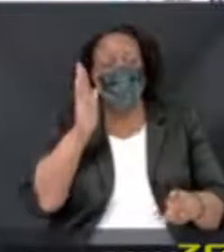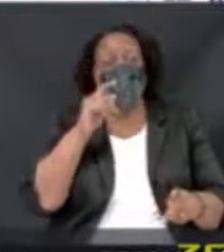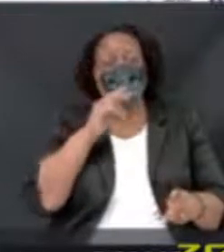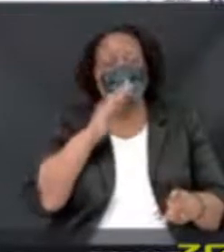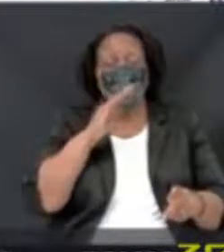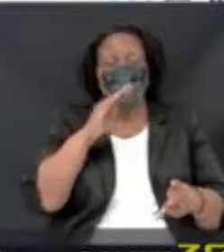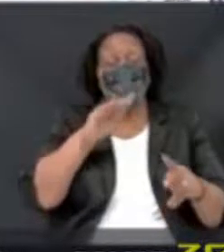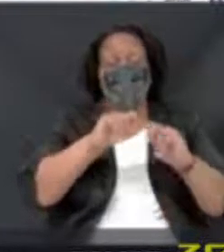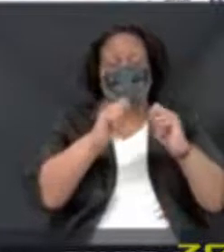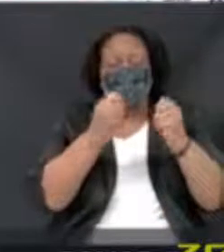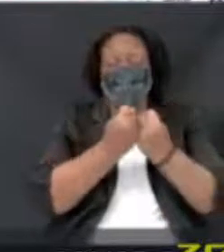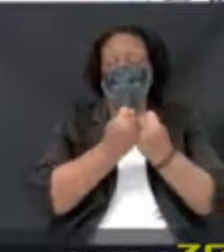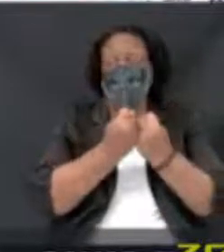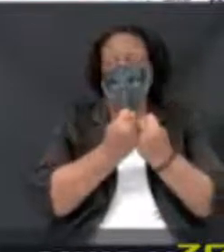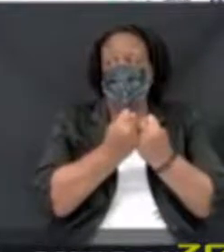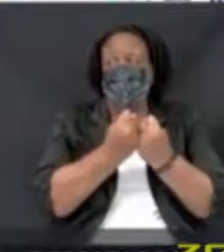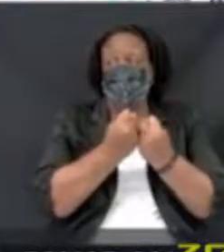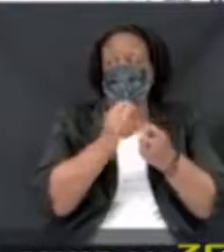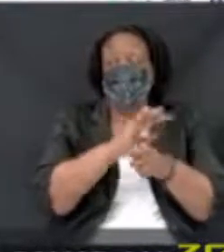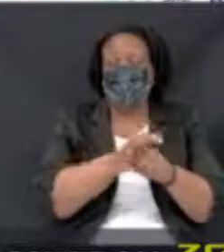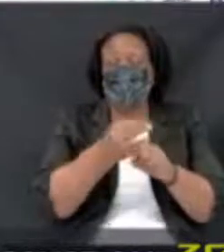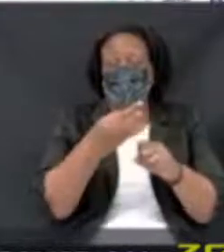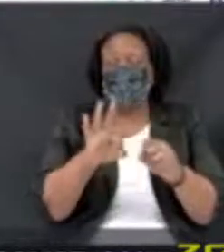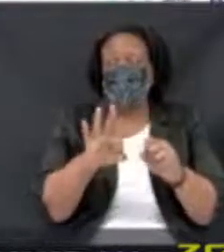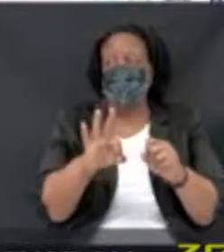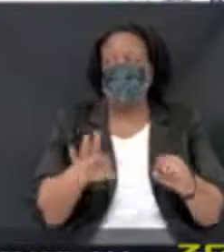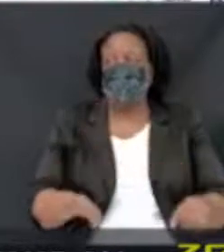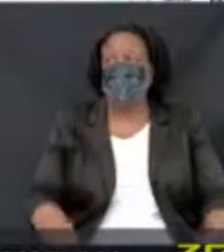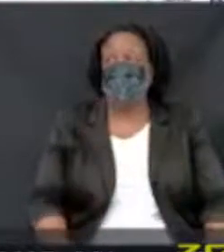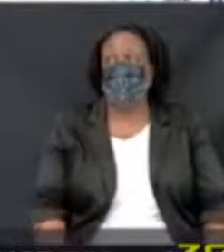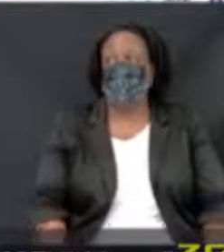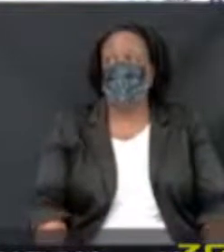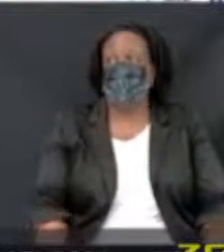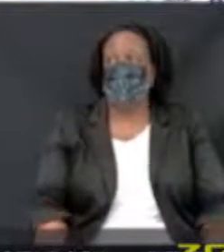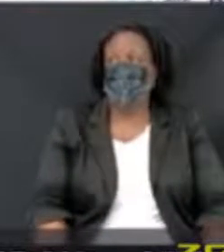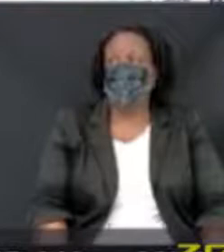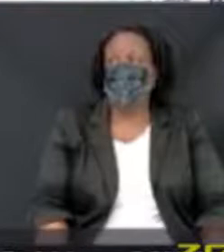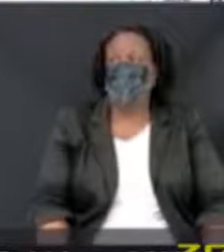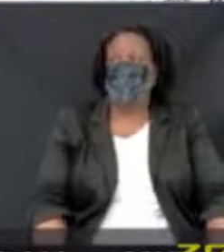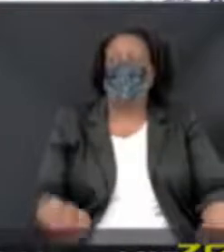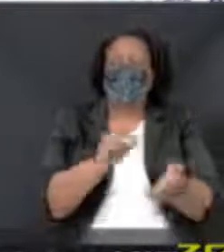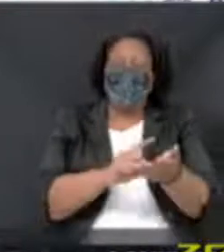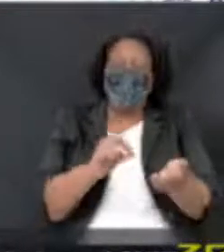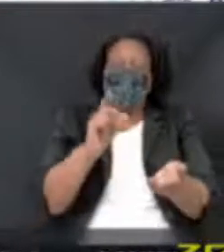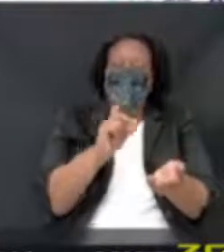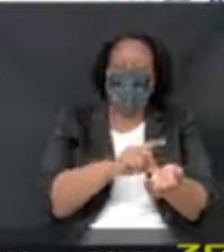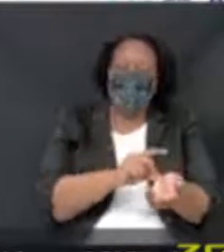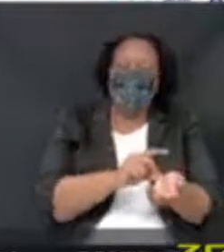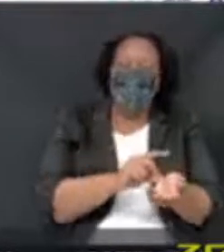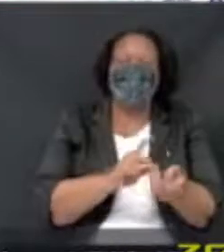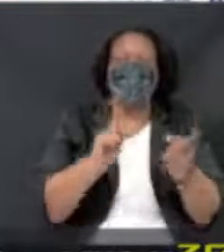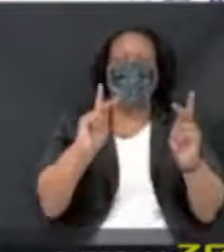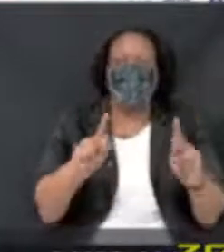Medical Officer of Health and Nevis, Medical Chief of Staff, Senior Representative from the Nevis Disaster